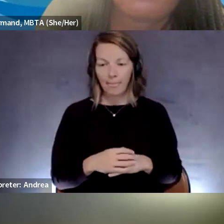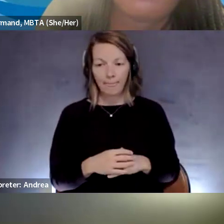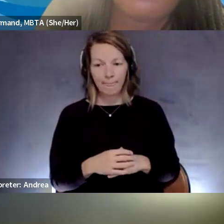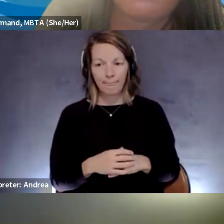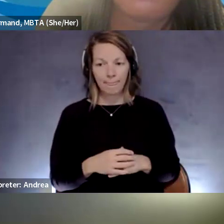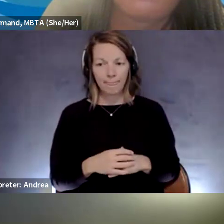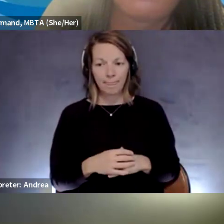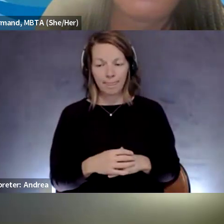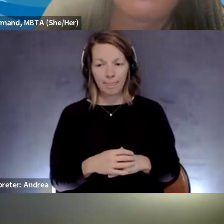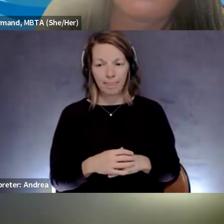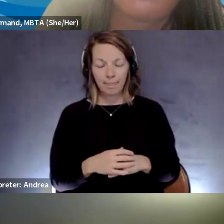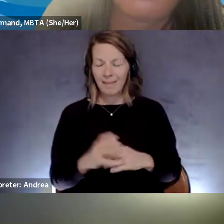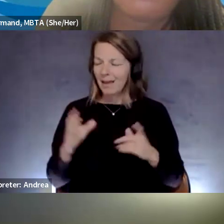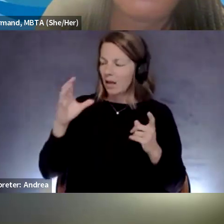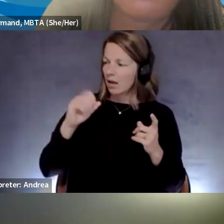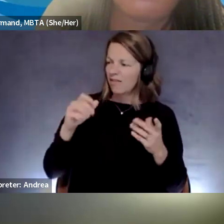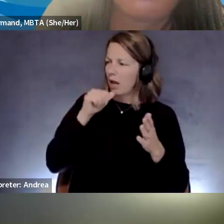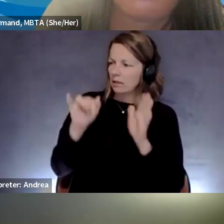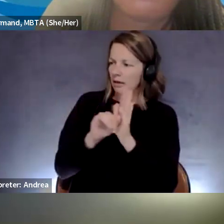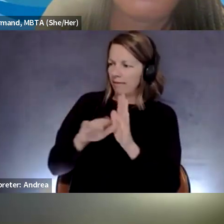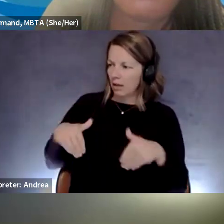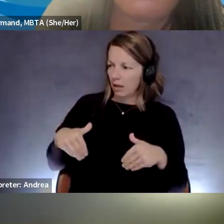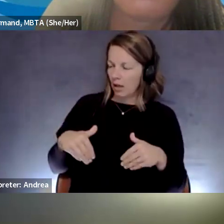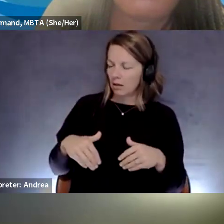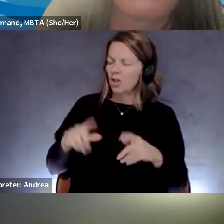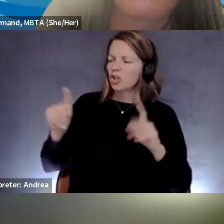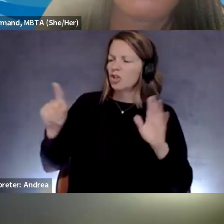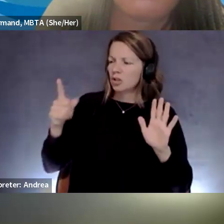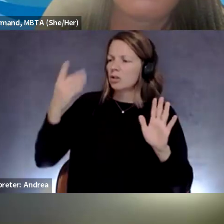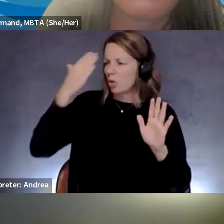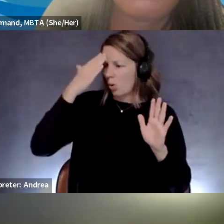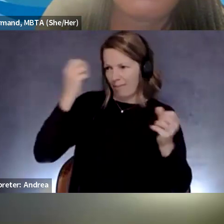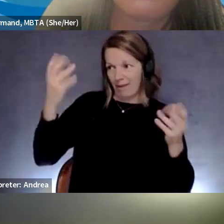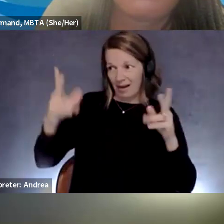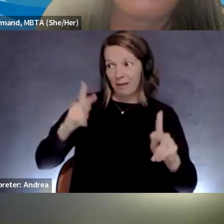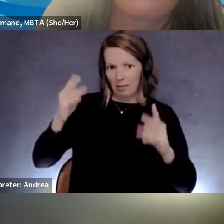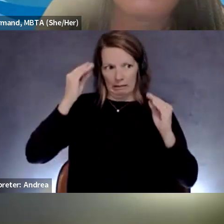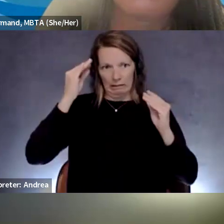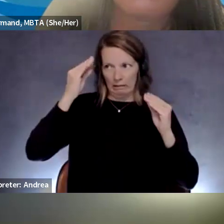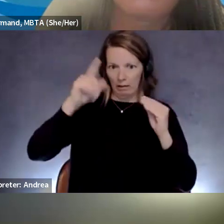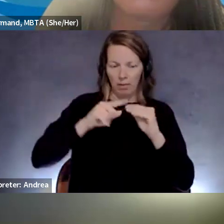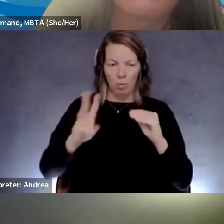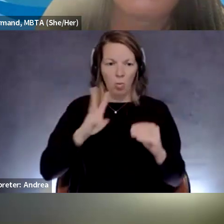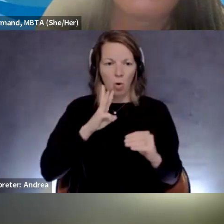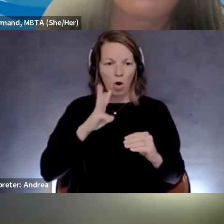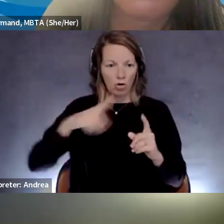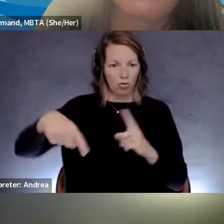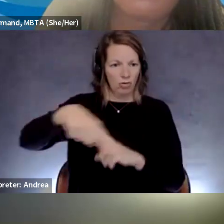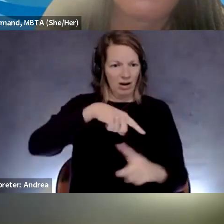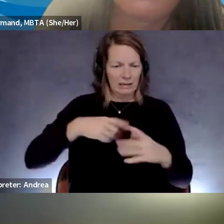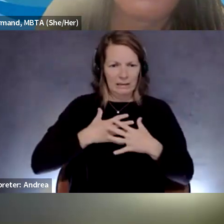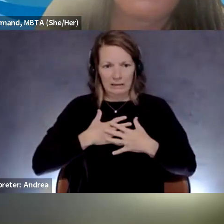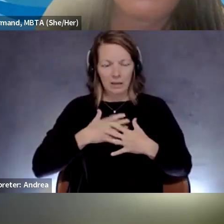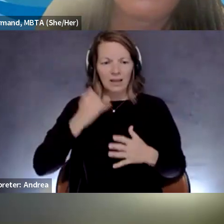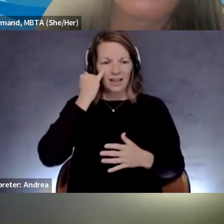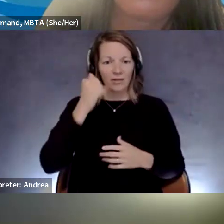We haven't guess identified. You haven't the identified discharge that yet. point. So just know there are a lot of people thinking about water around here, and it's very near. If